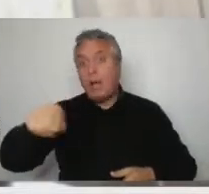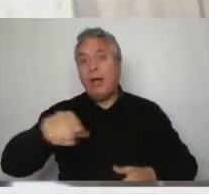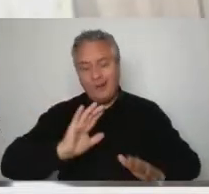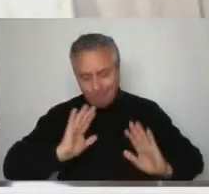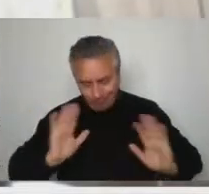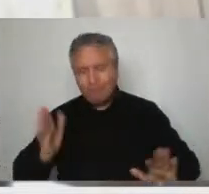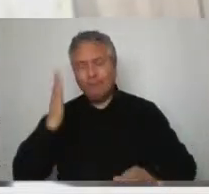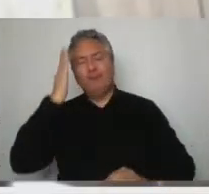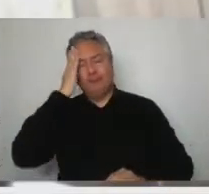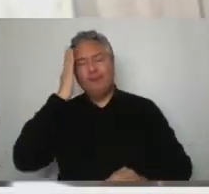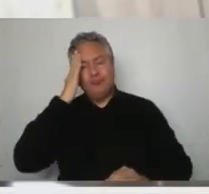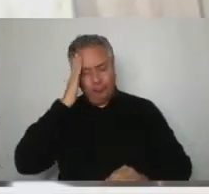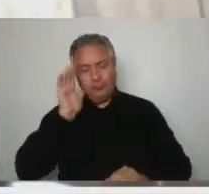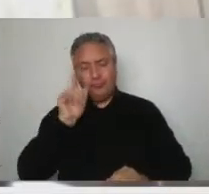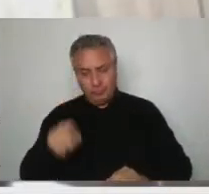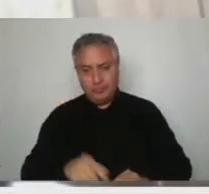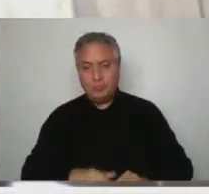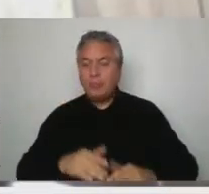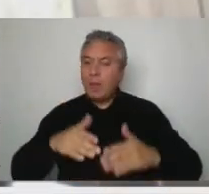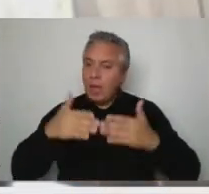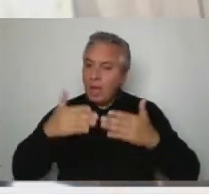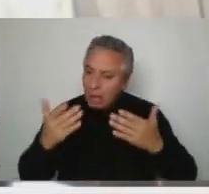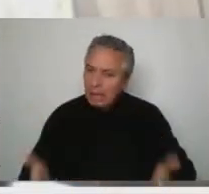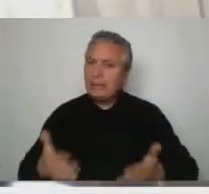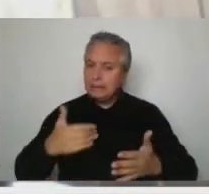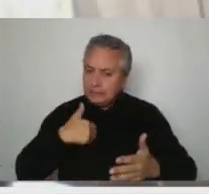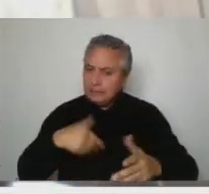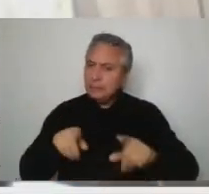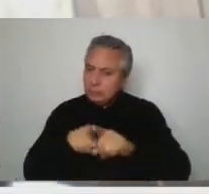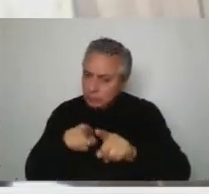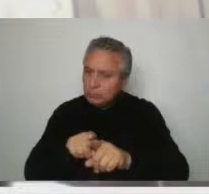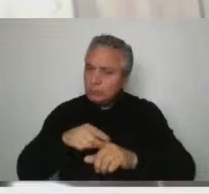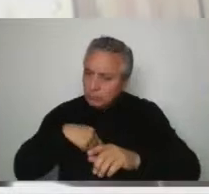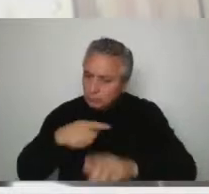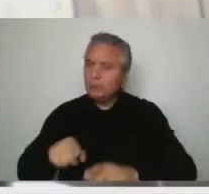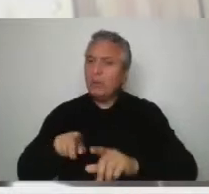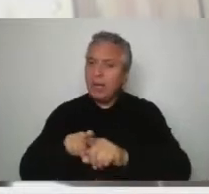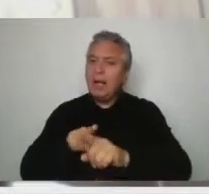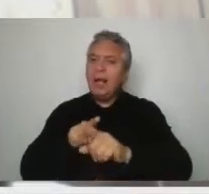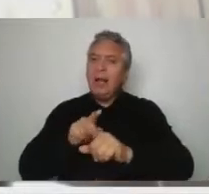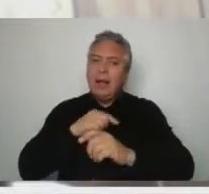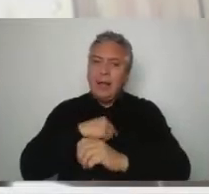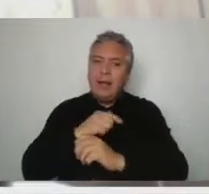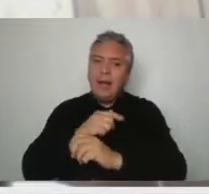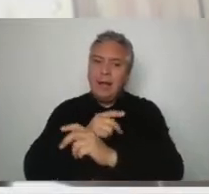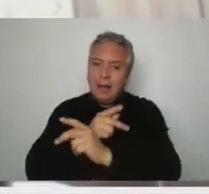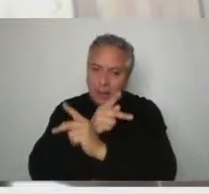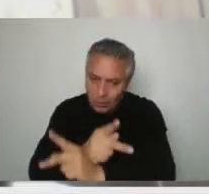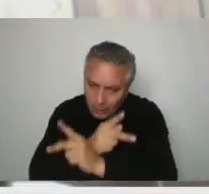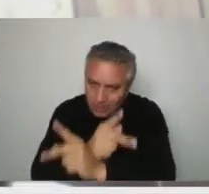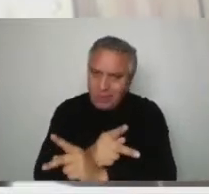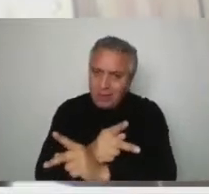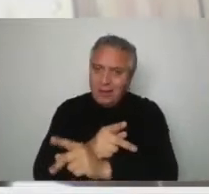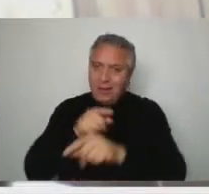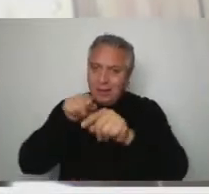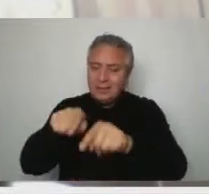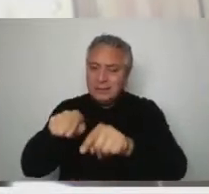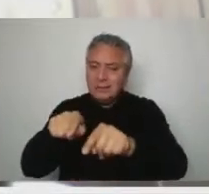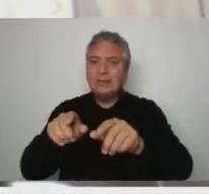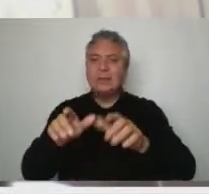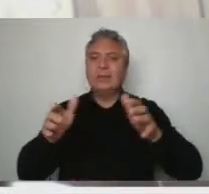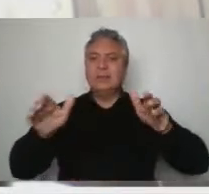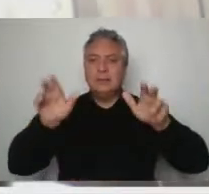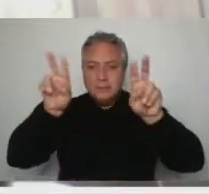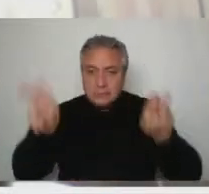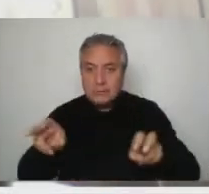Latin America, but I think it's very important to be careful with the perverse impact, understanding that what